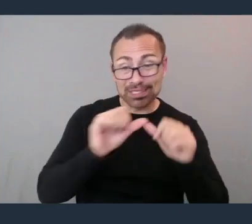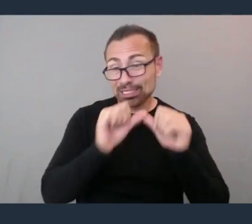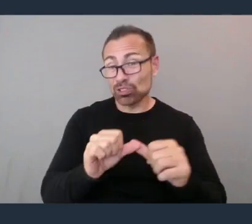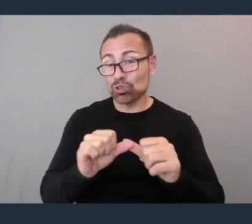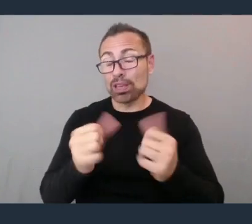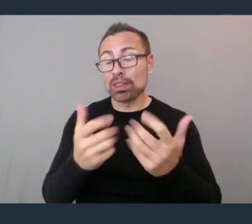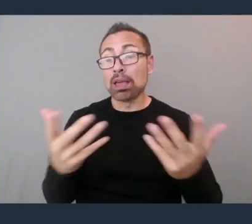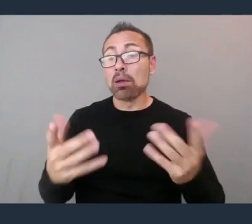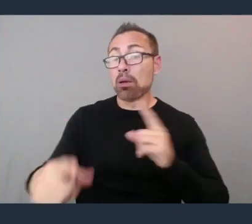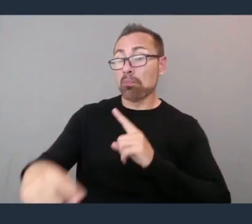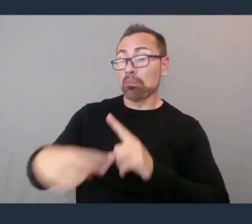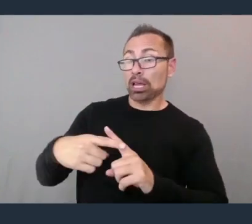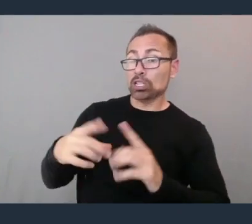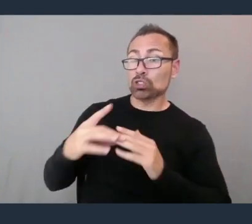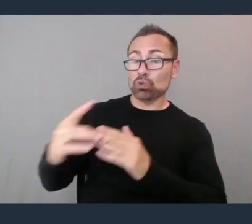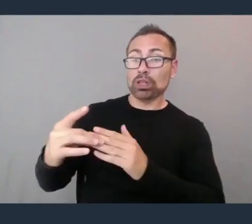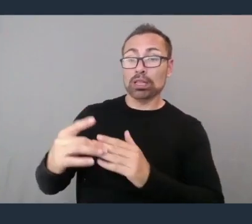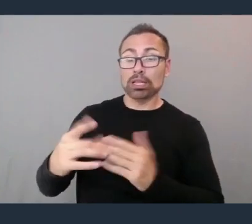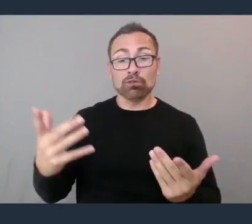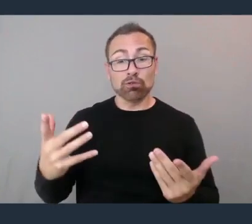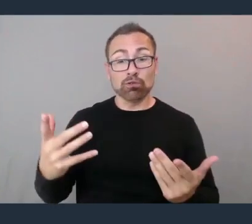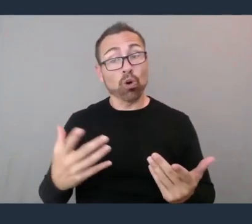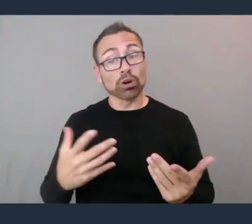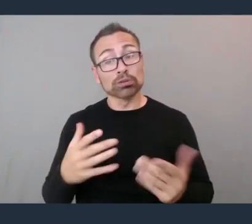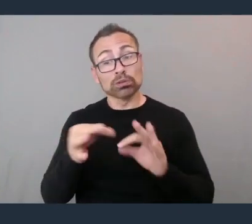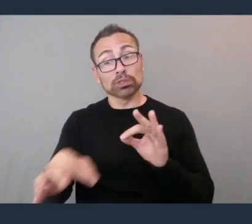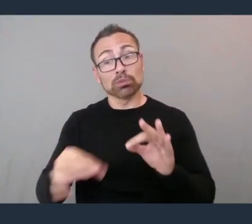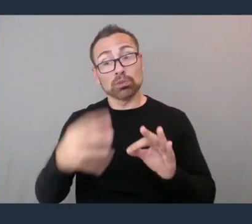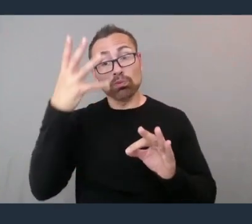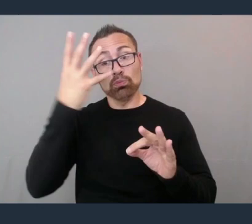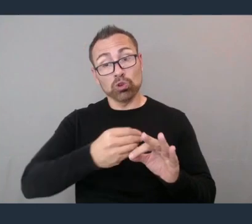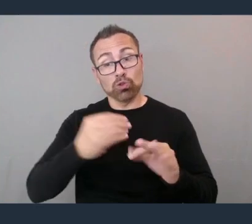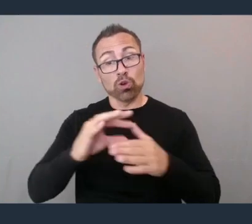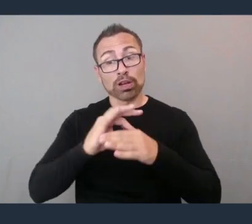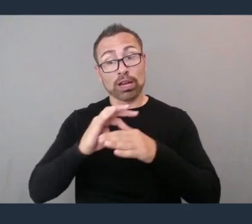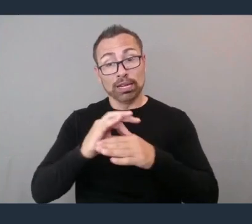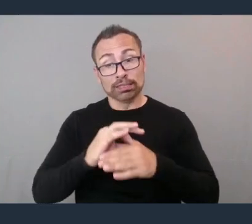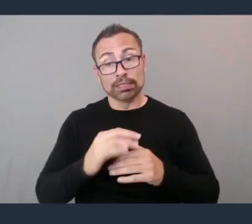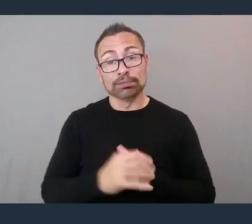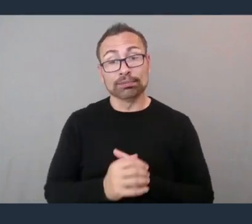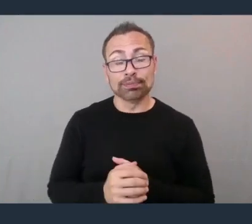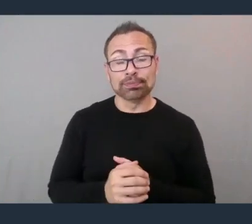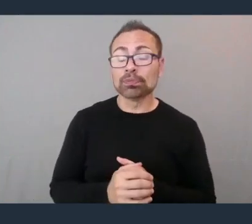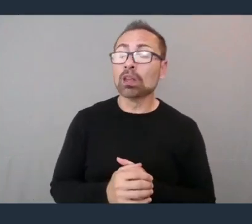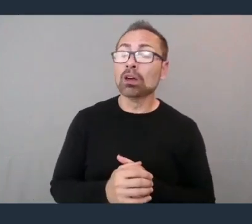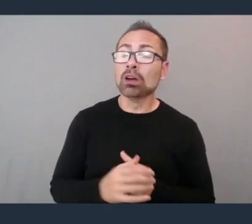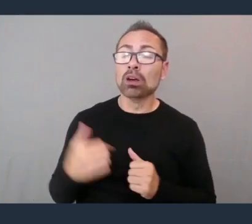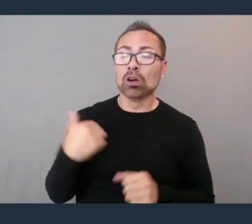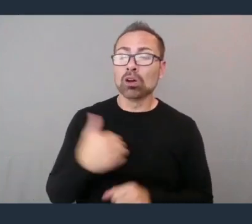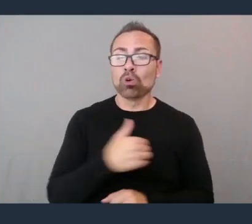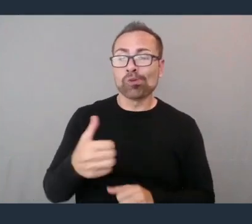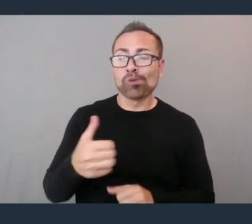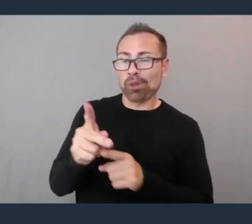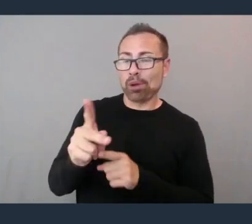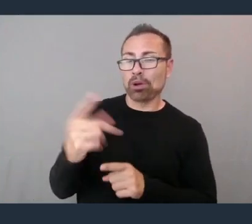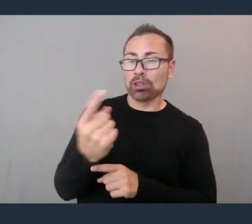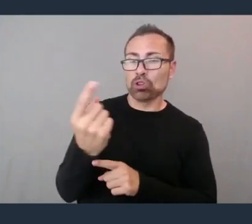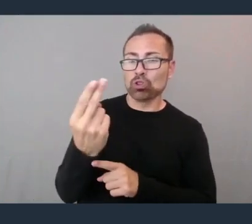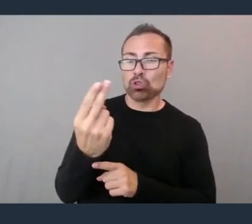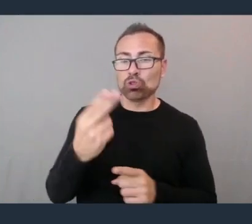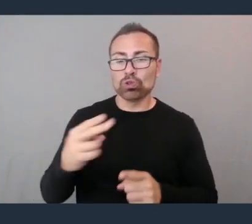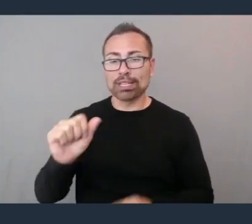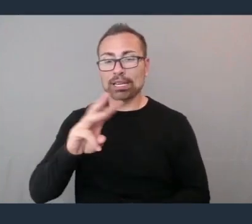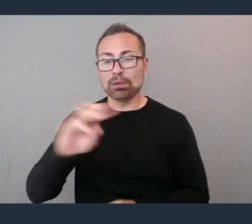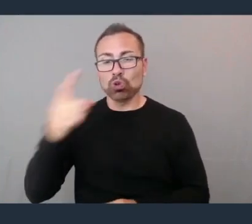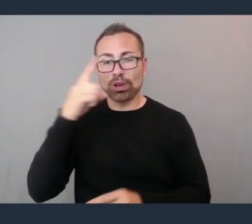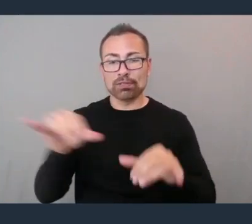durable, secure, and cost-effective content store increased. We primarily use AWS to solve for scale with a strong